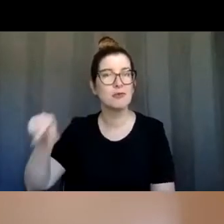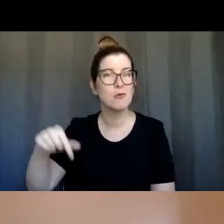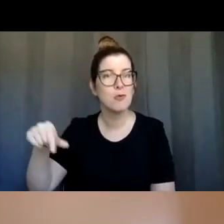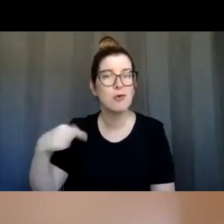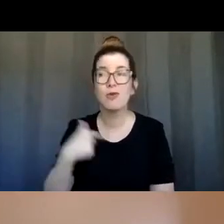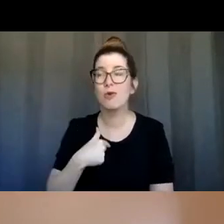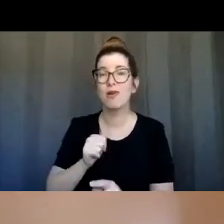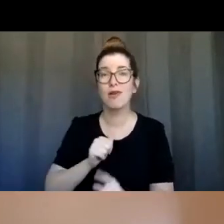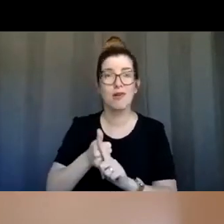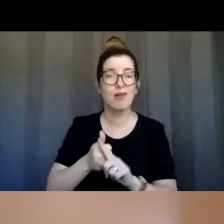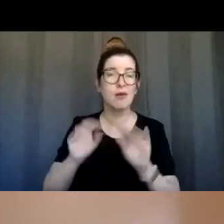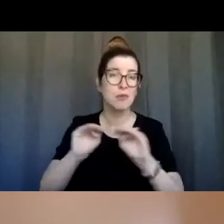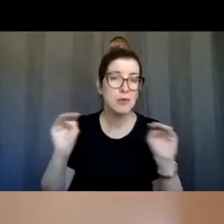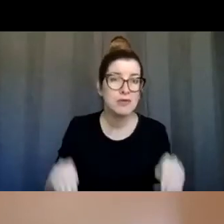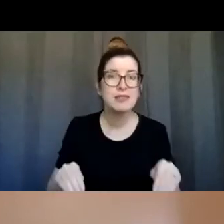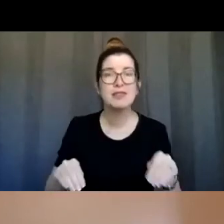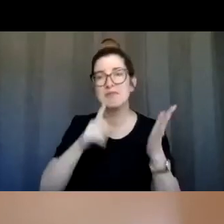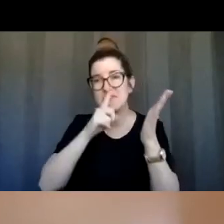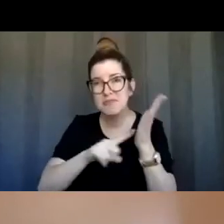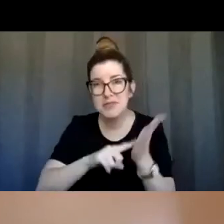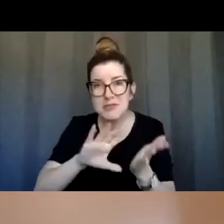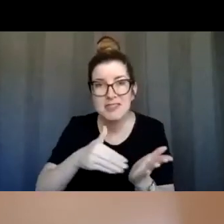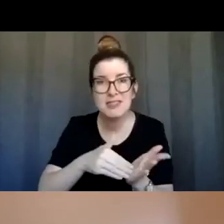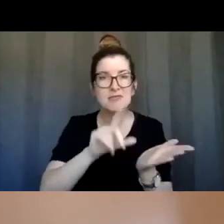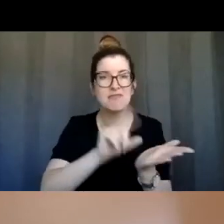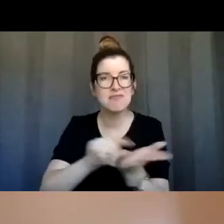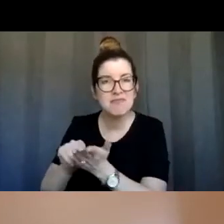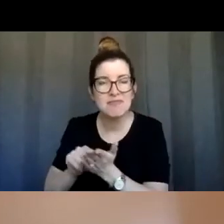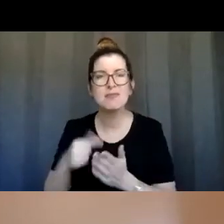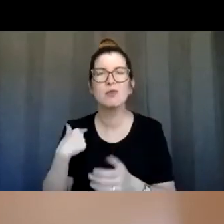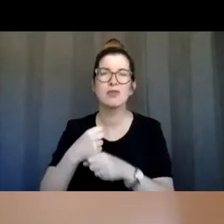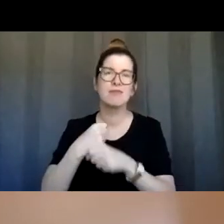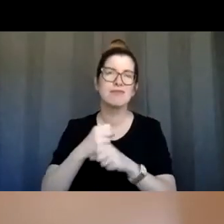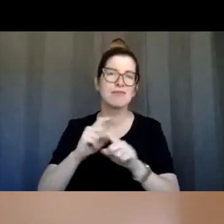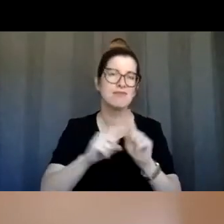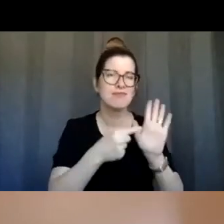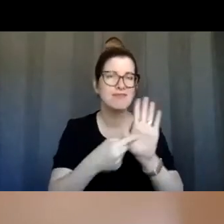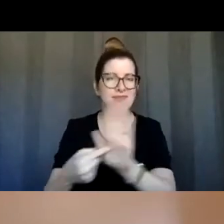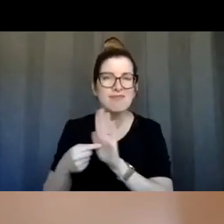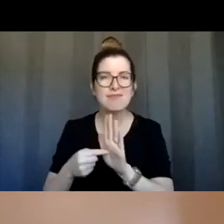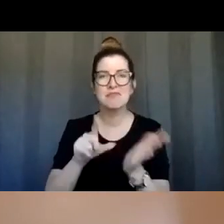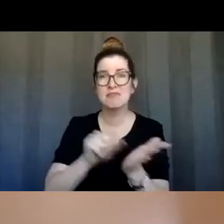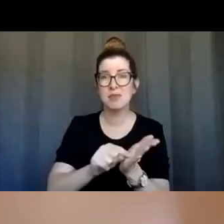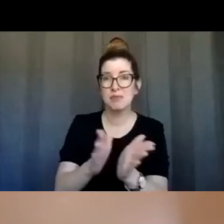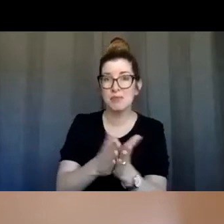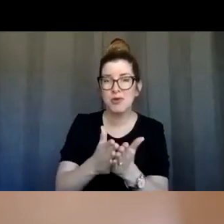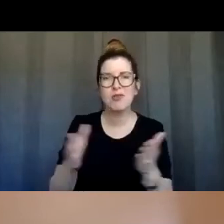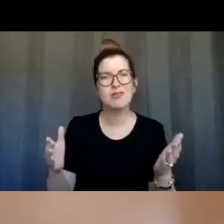and publication organization. We produce exhibits, publish books, and create programs that tell our